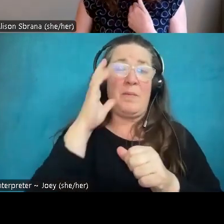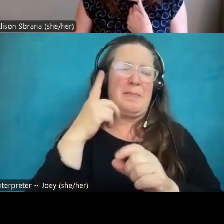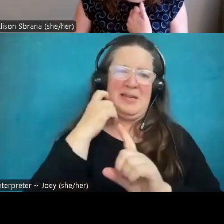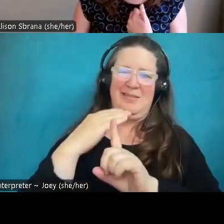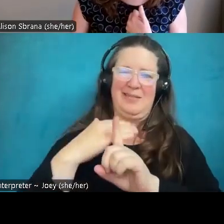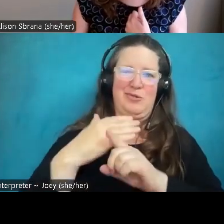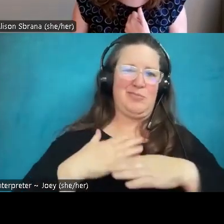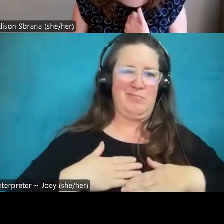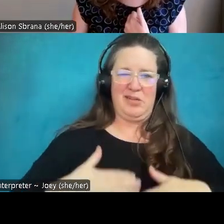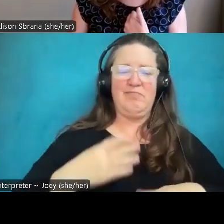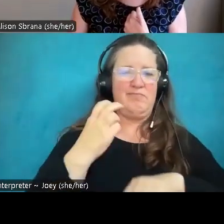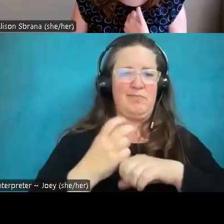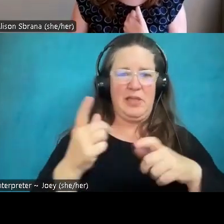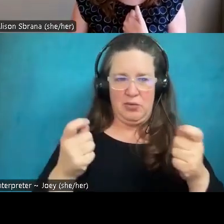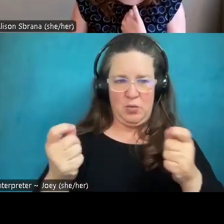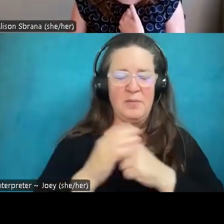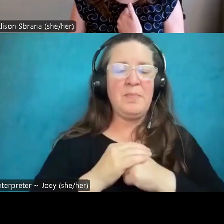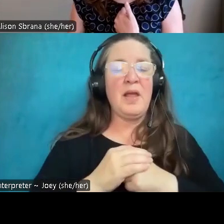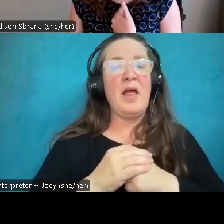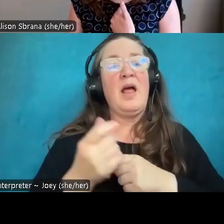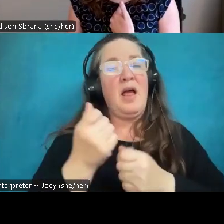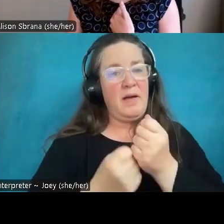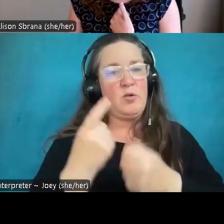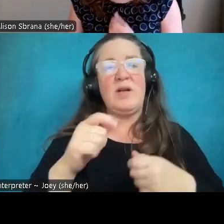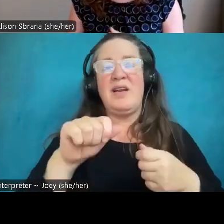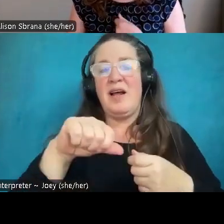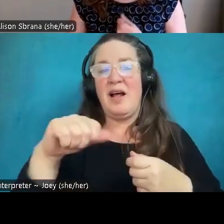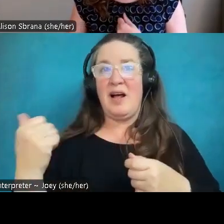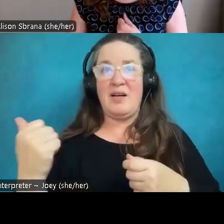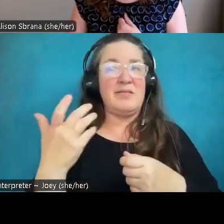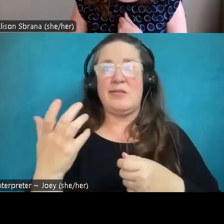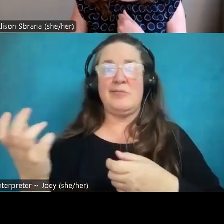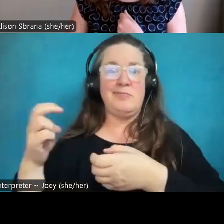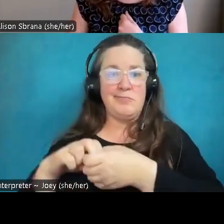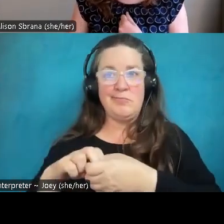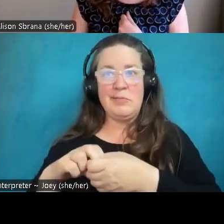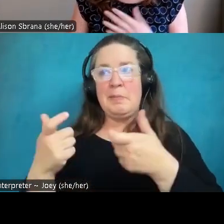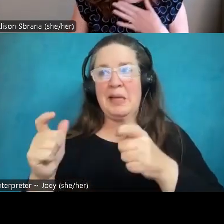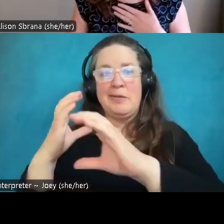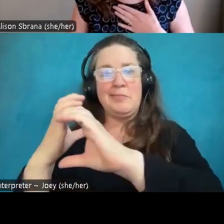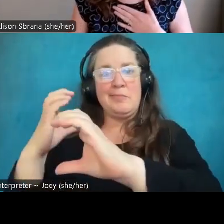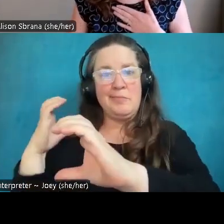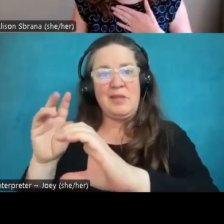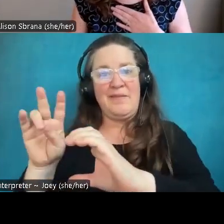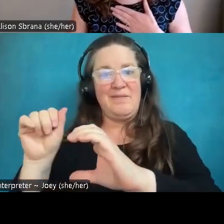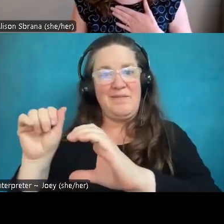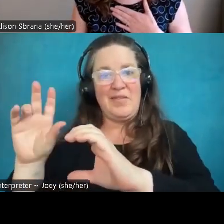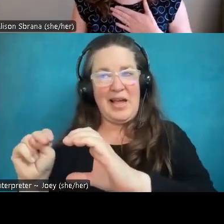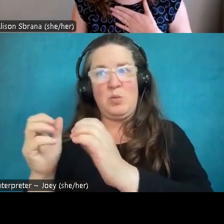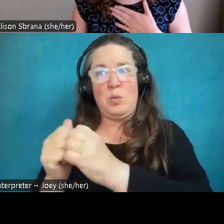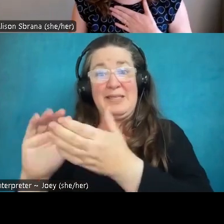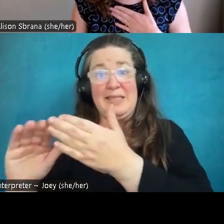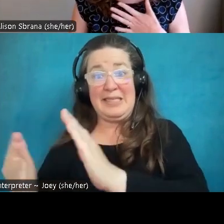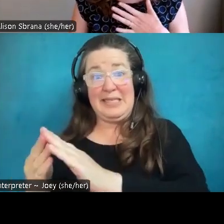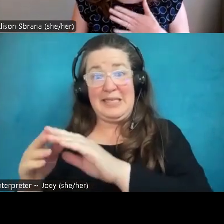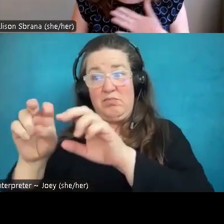then everybody else rode in a large passenger van with the city. I did not. We drove ourselves so that I could manage